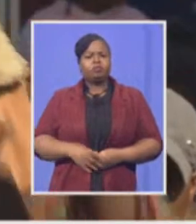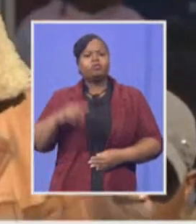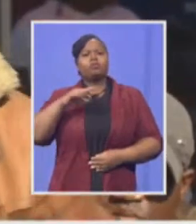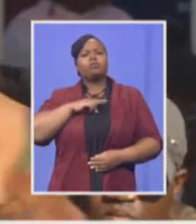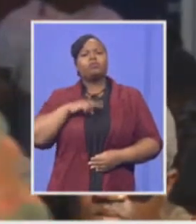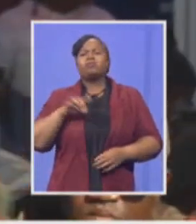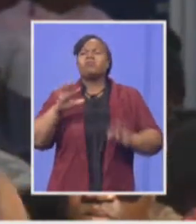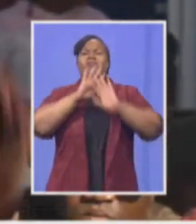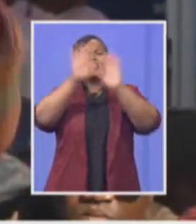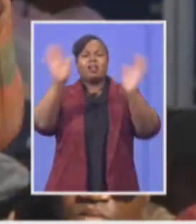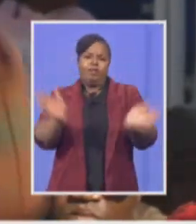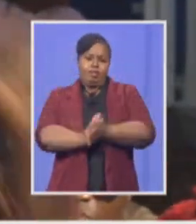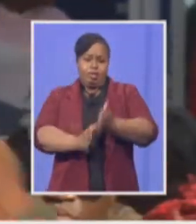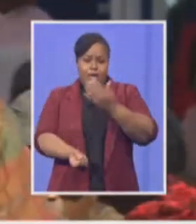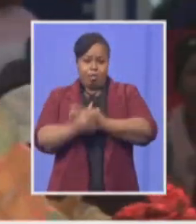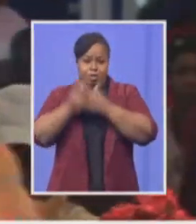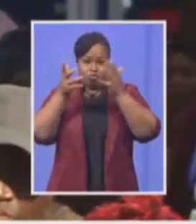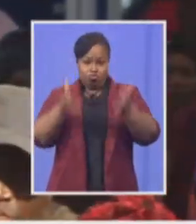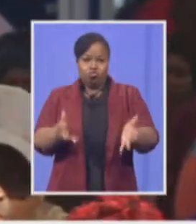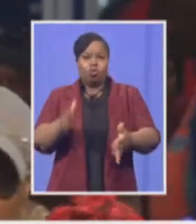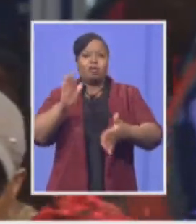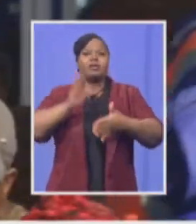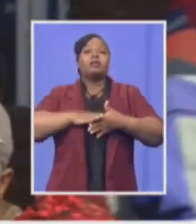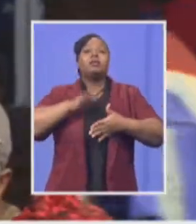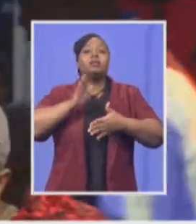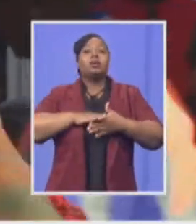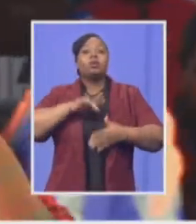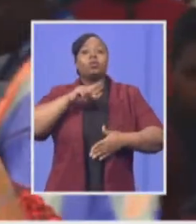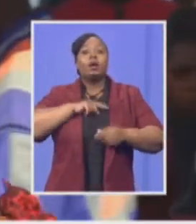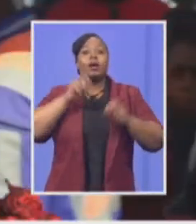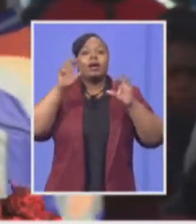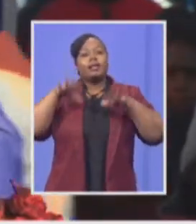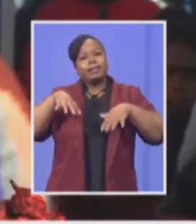yonke lenhlekelele idalwa ubumnyama.